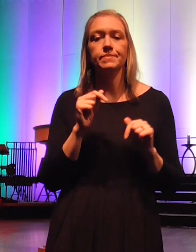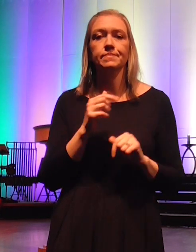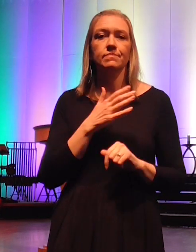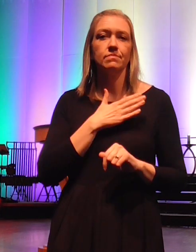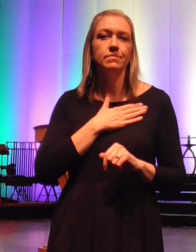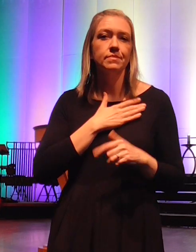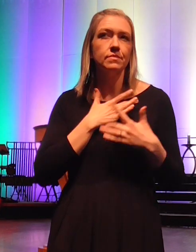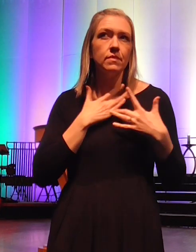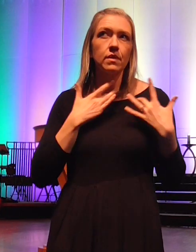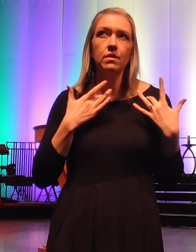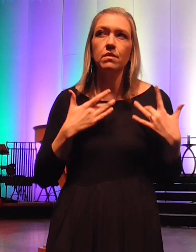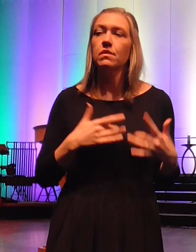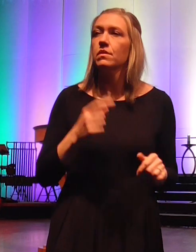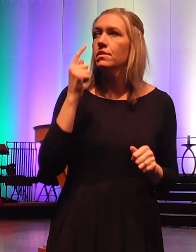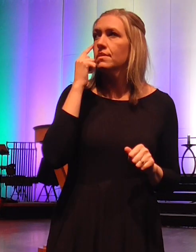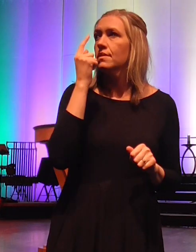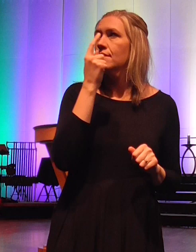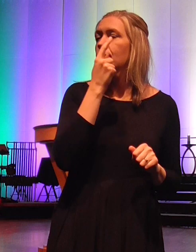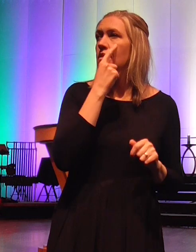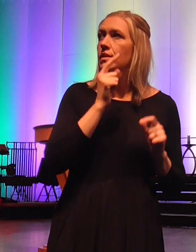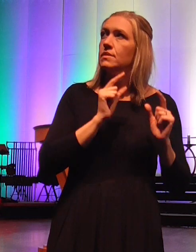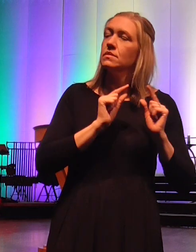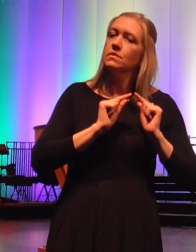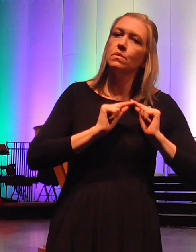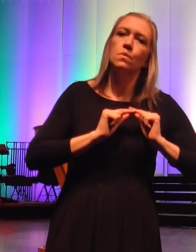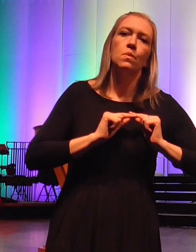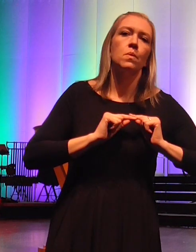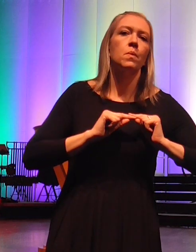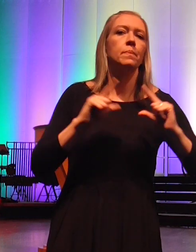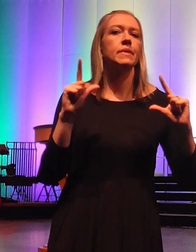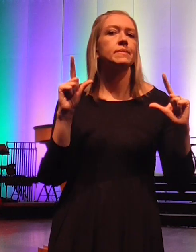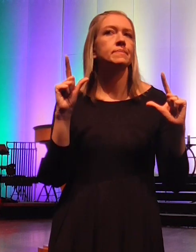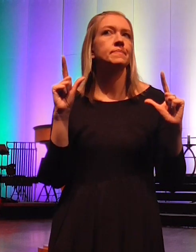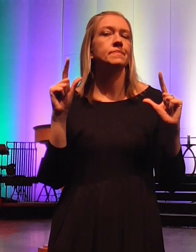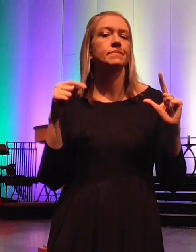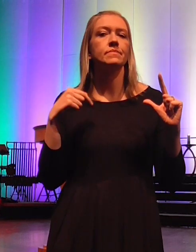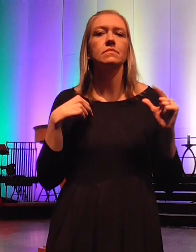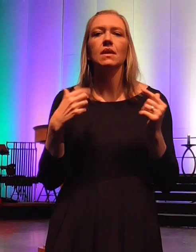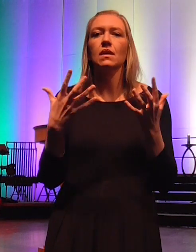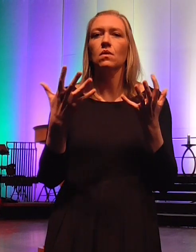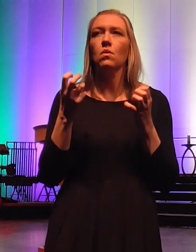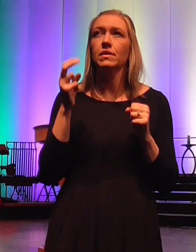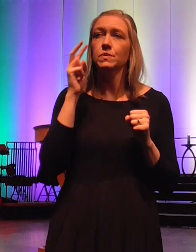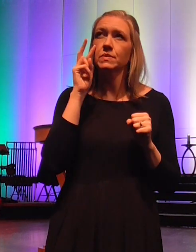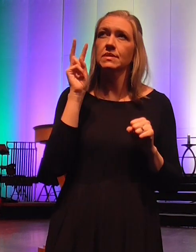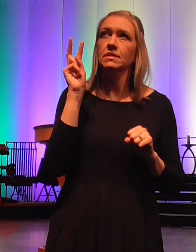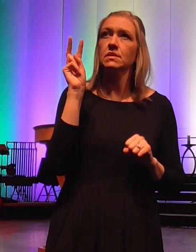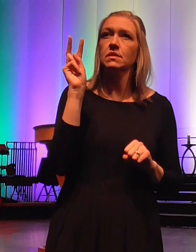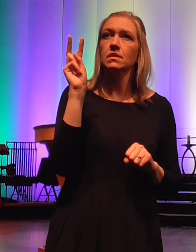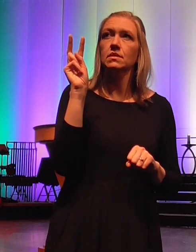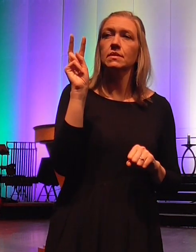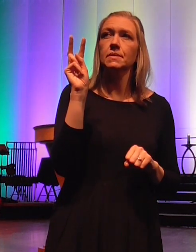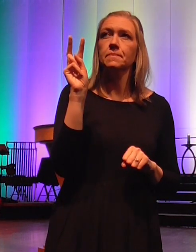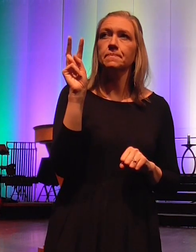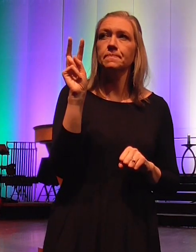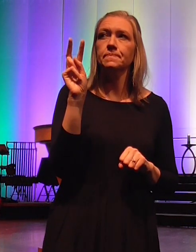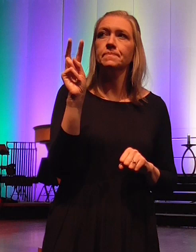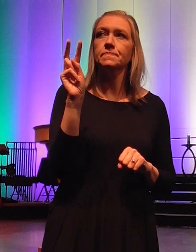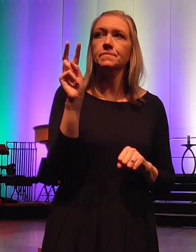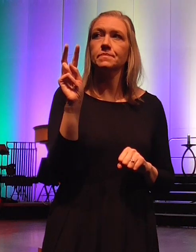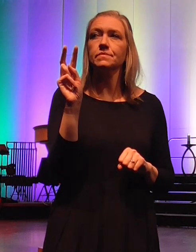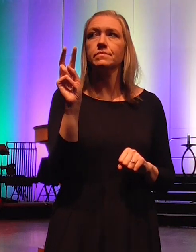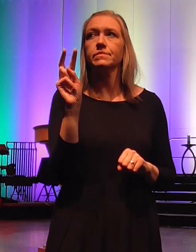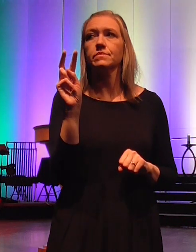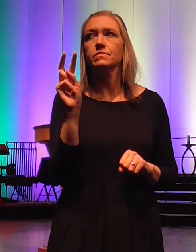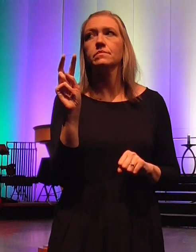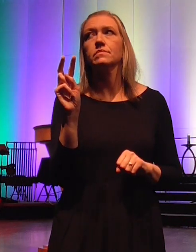Open the eyes of my heart. I want to see you.